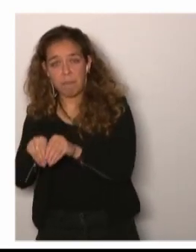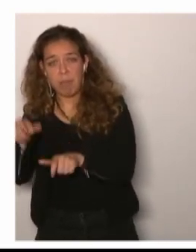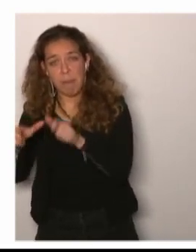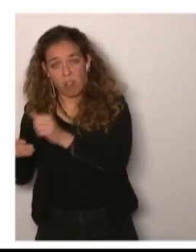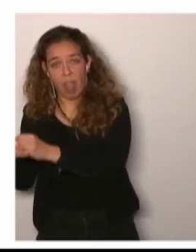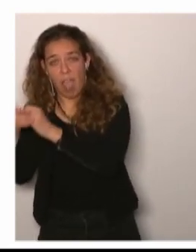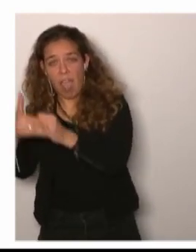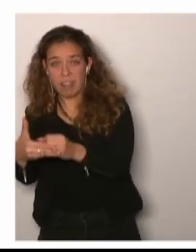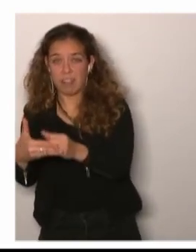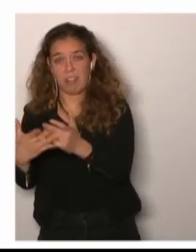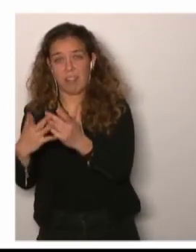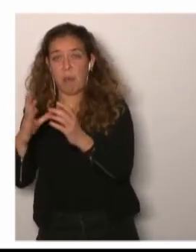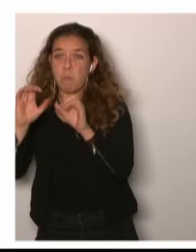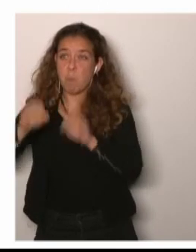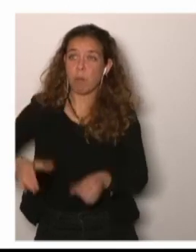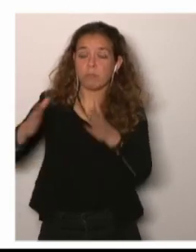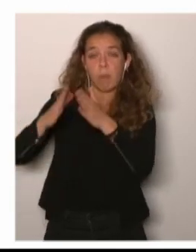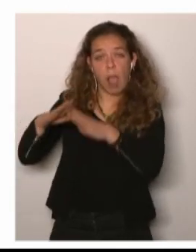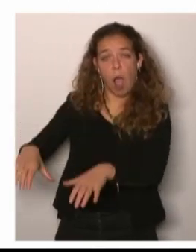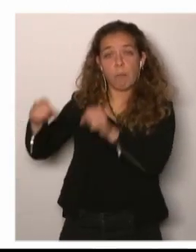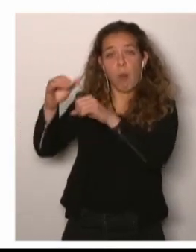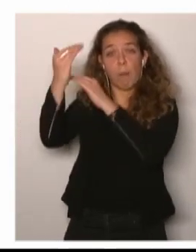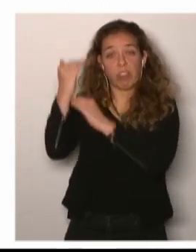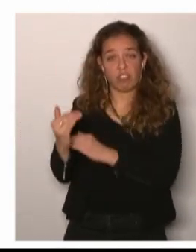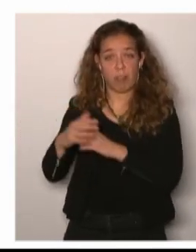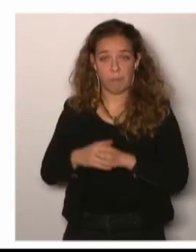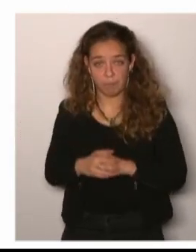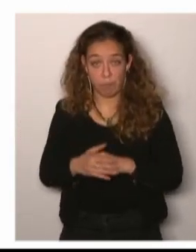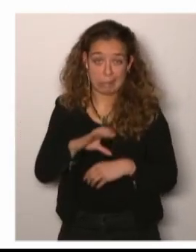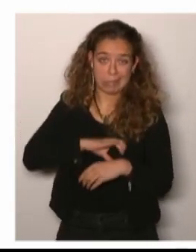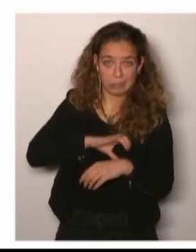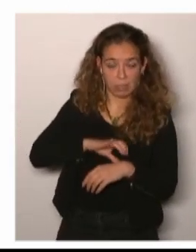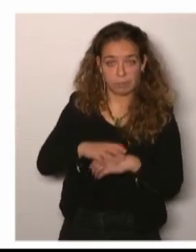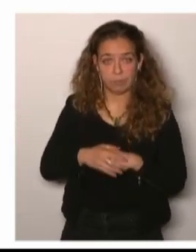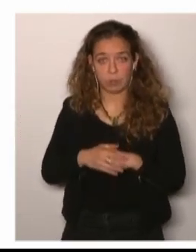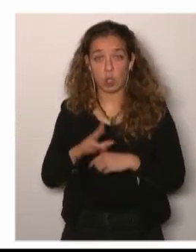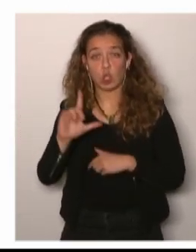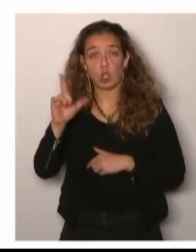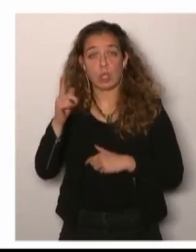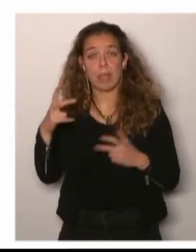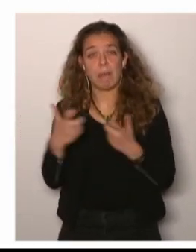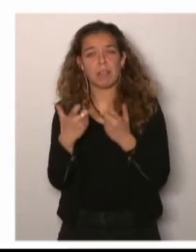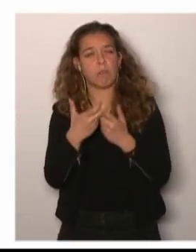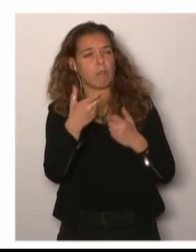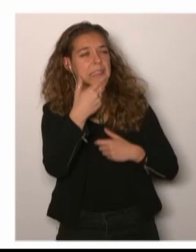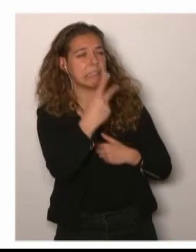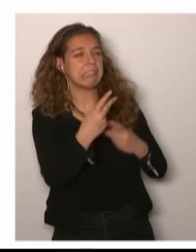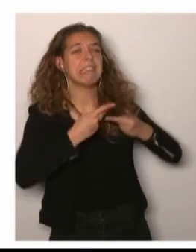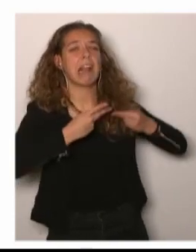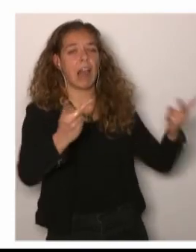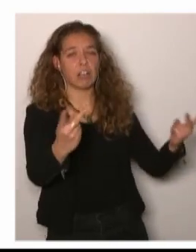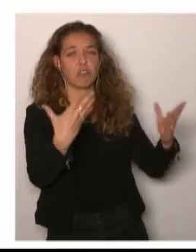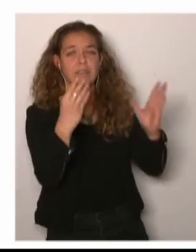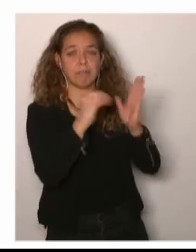do. Second example, also mentioned in your statement, is the issue of the right to be forgotten.